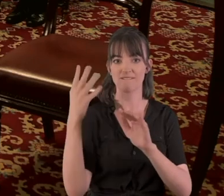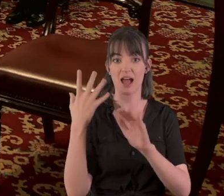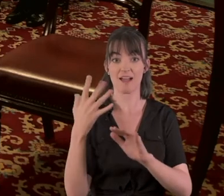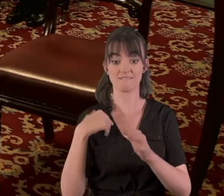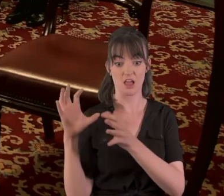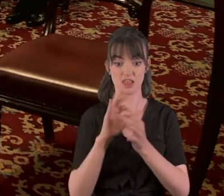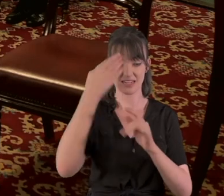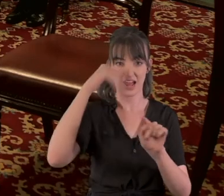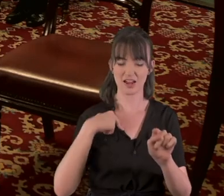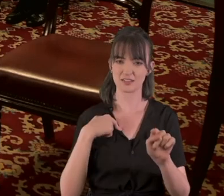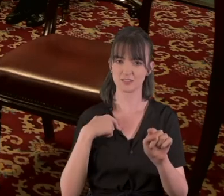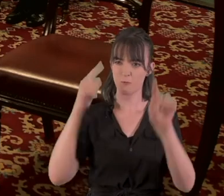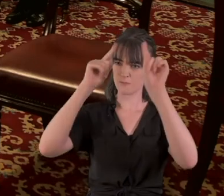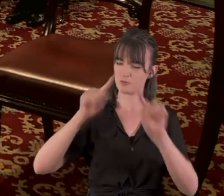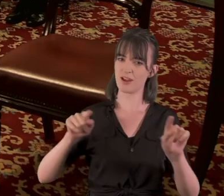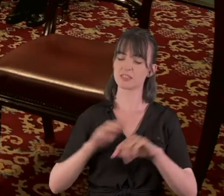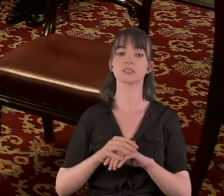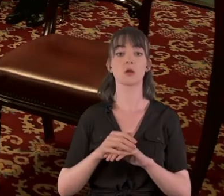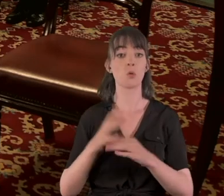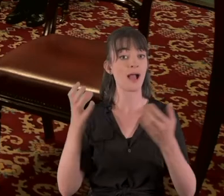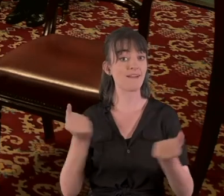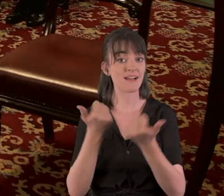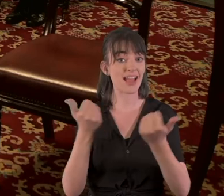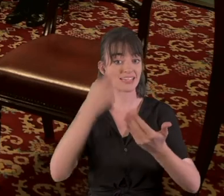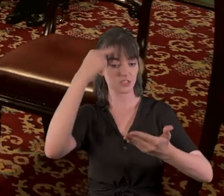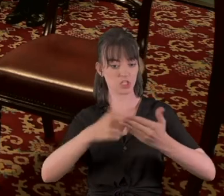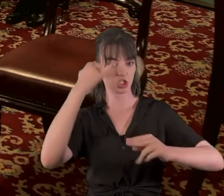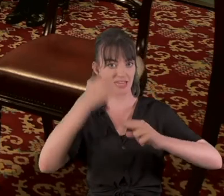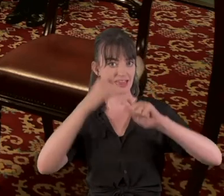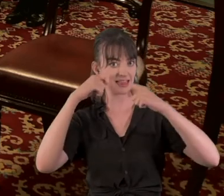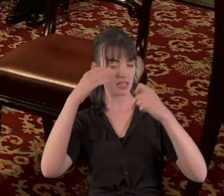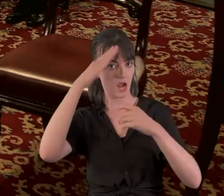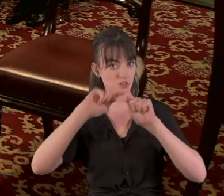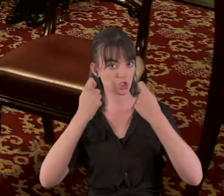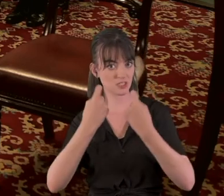there choices in the delegation that could have gone better? Like, I also note that, say,